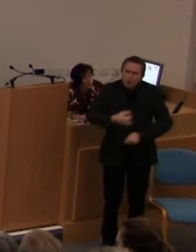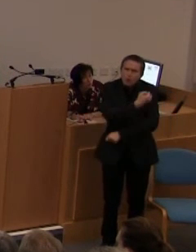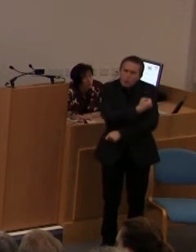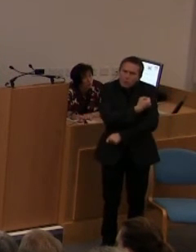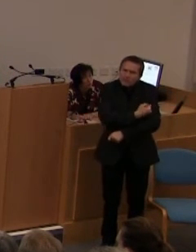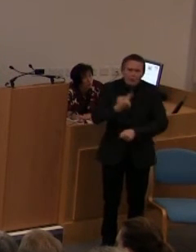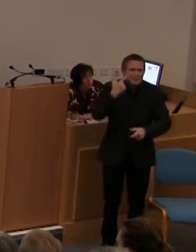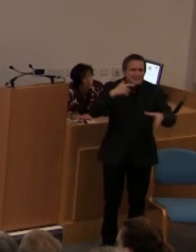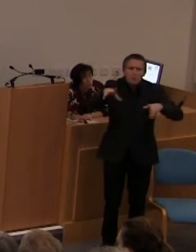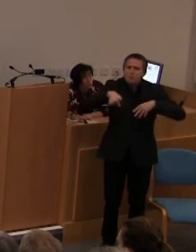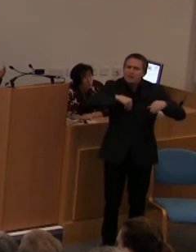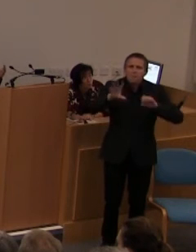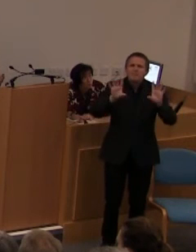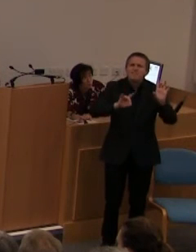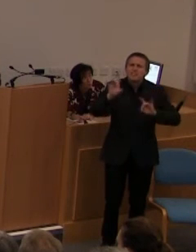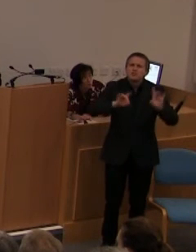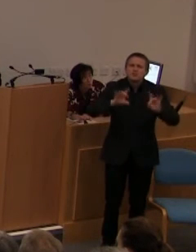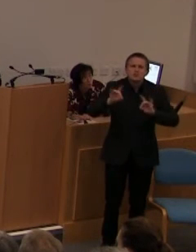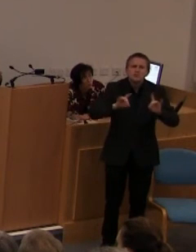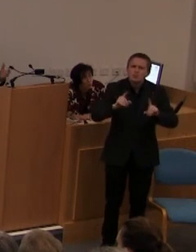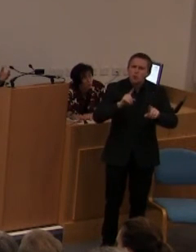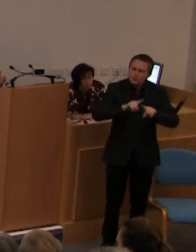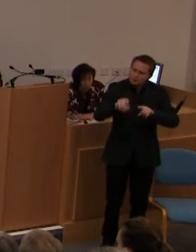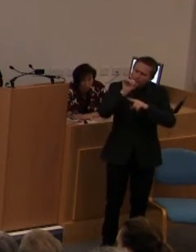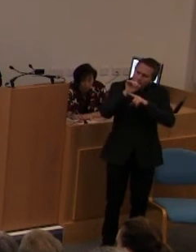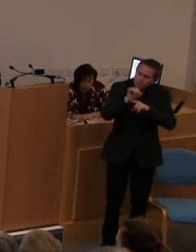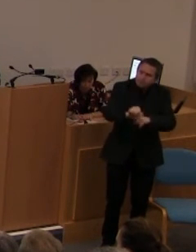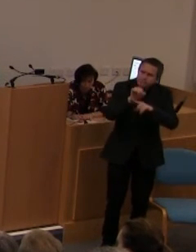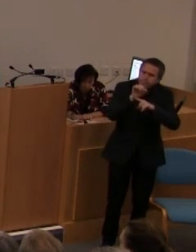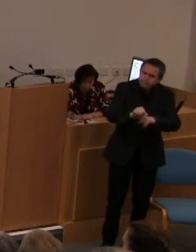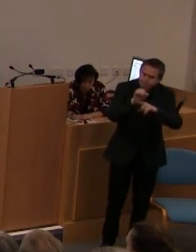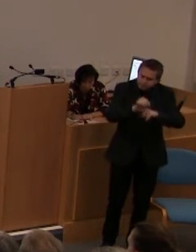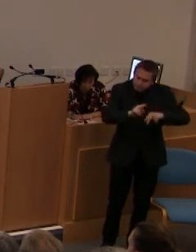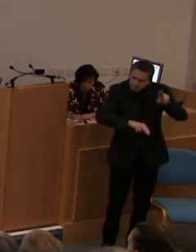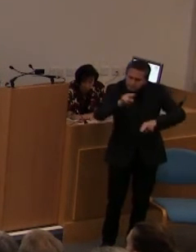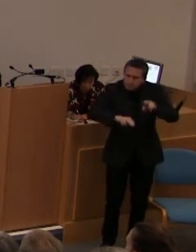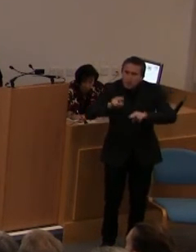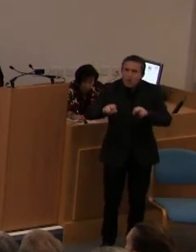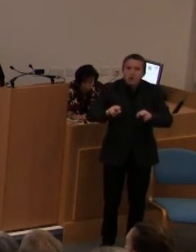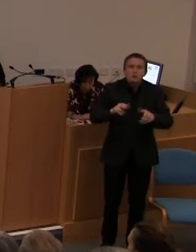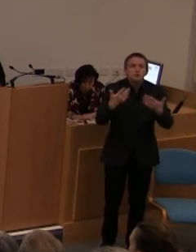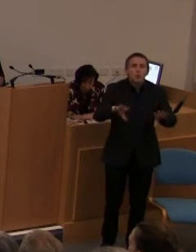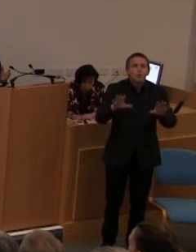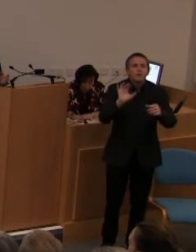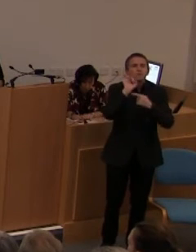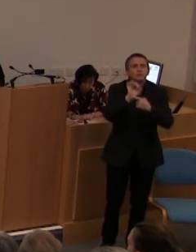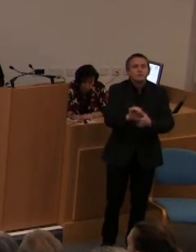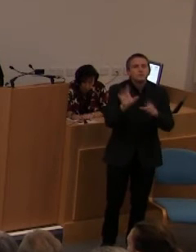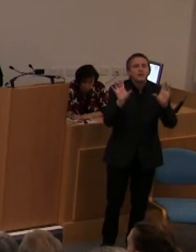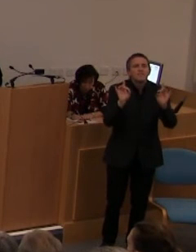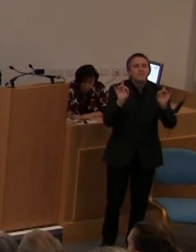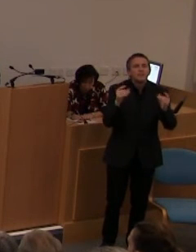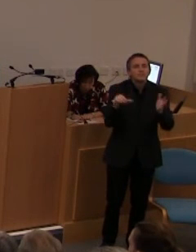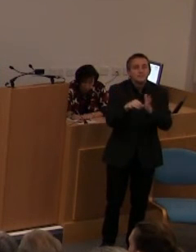an infection in hospital, but we're continually keeping on top of that so that we reduce it as much